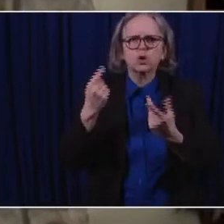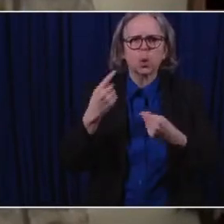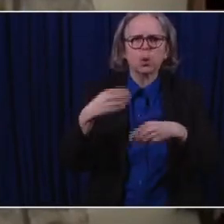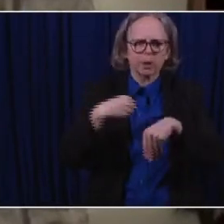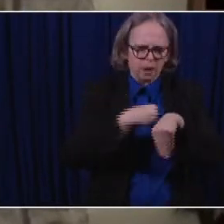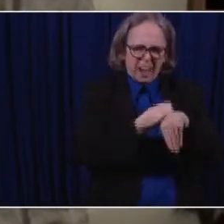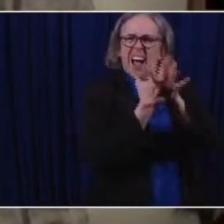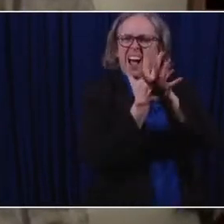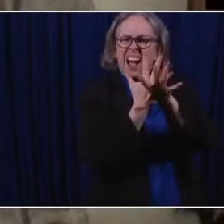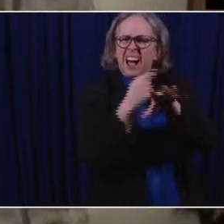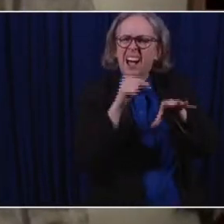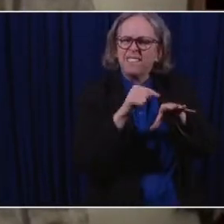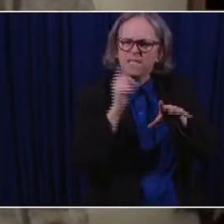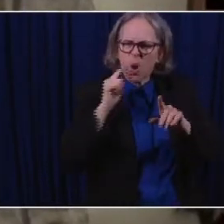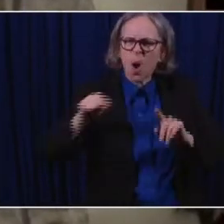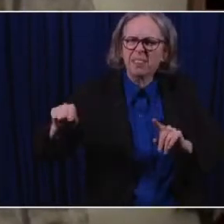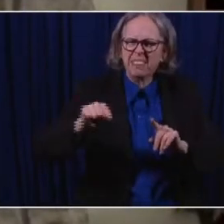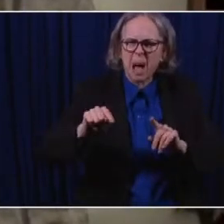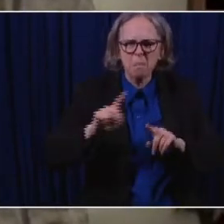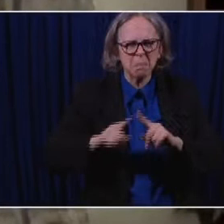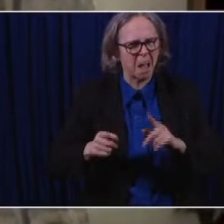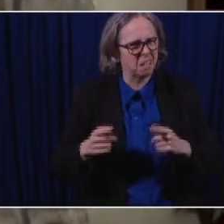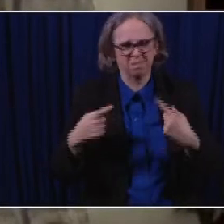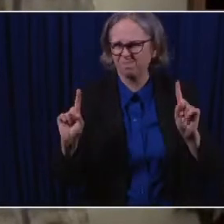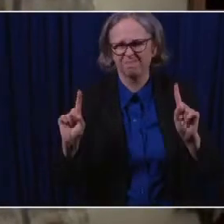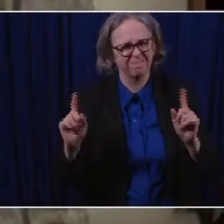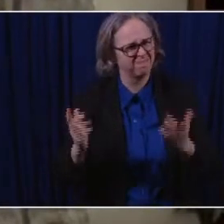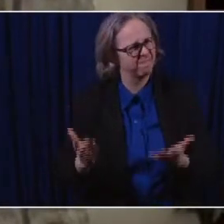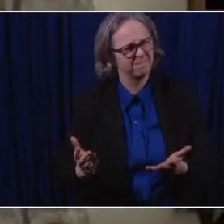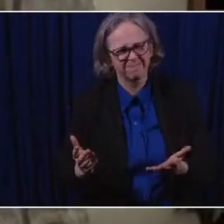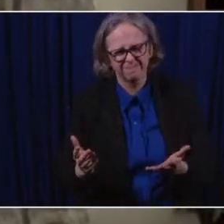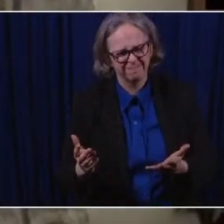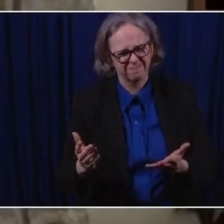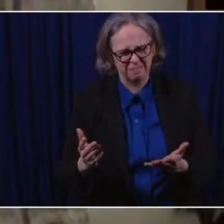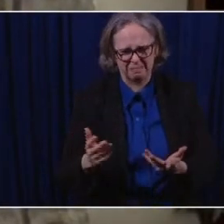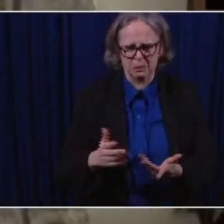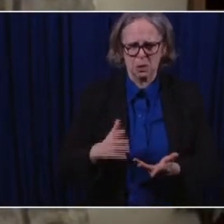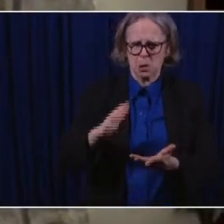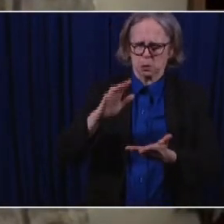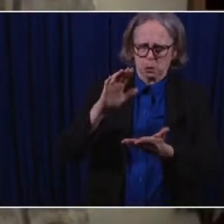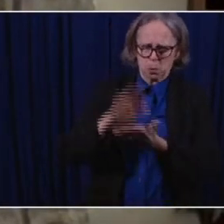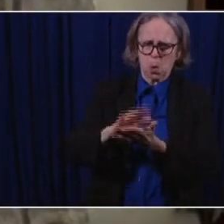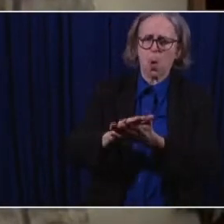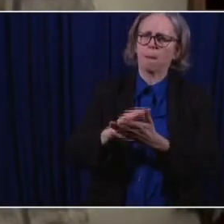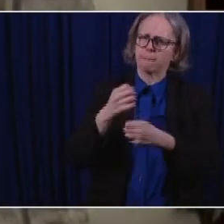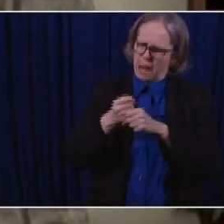and they made those decisions. But I felt that if we said we were going to vaccinate